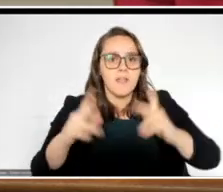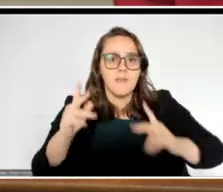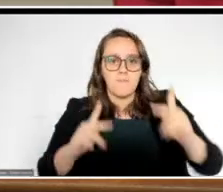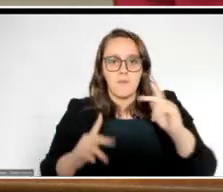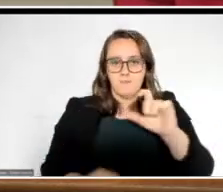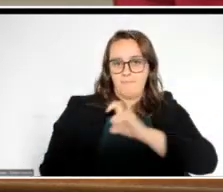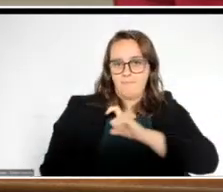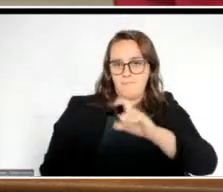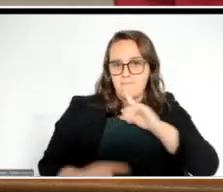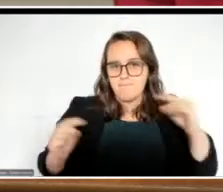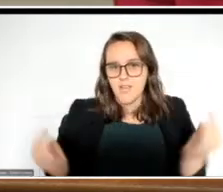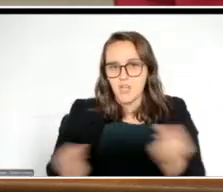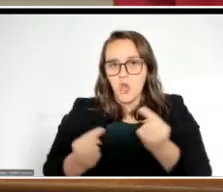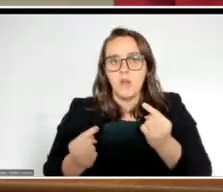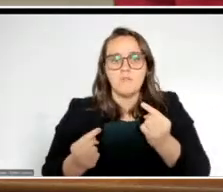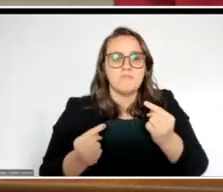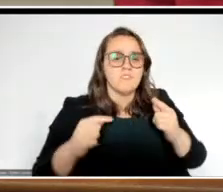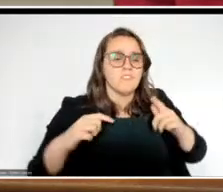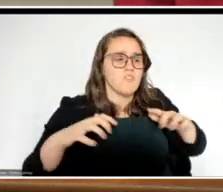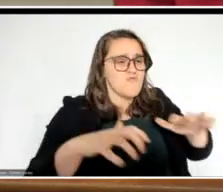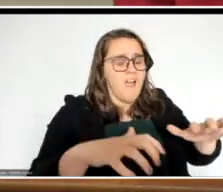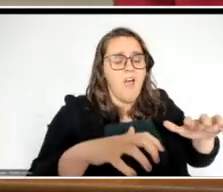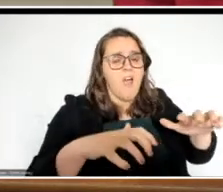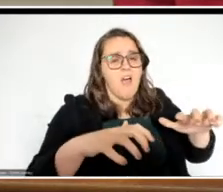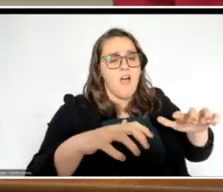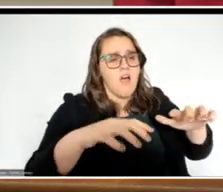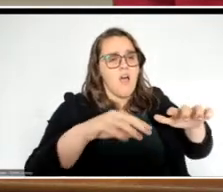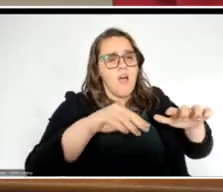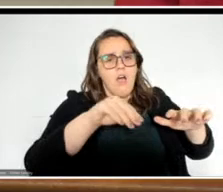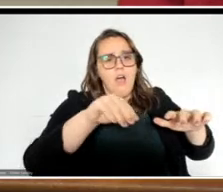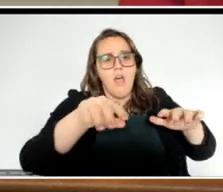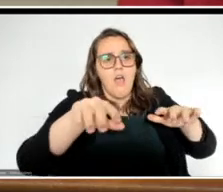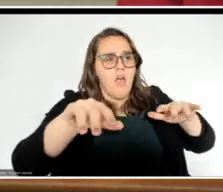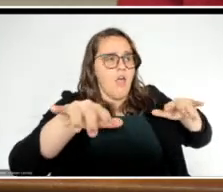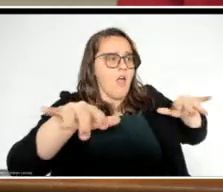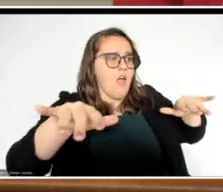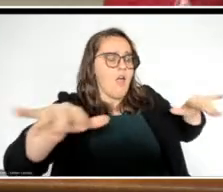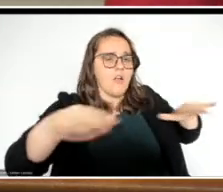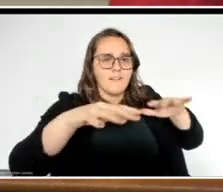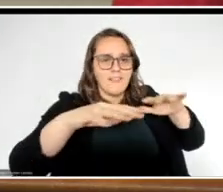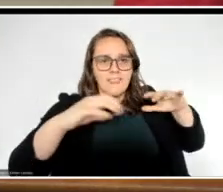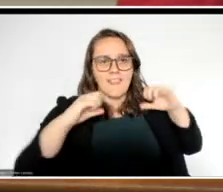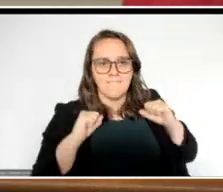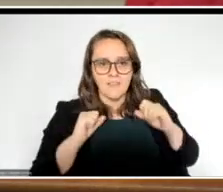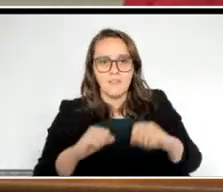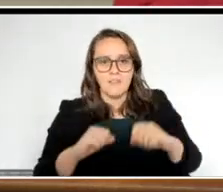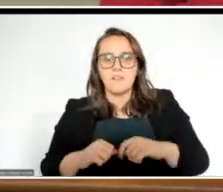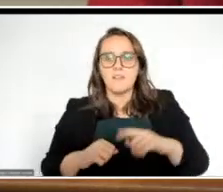to disperse. Listen carefully to what they said as they decided to leave the Capitol.